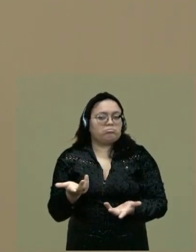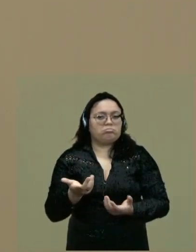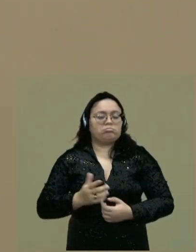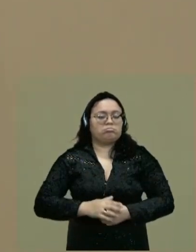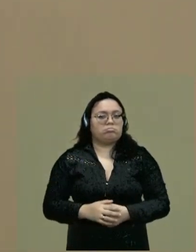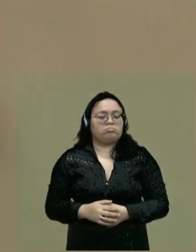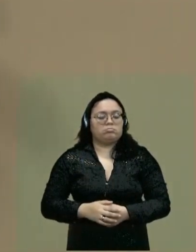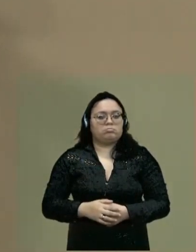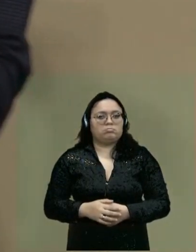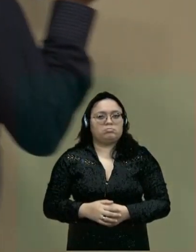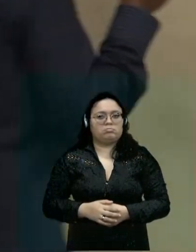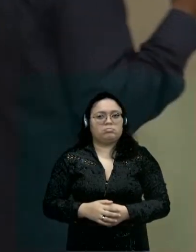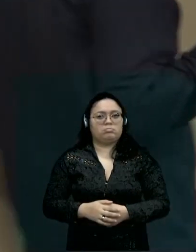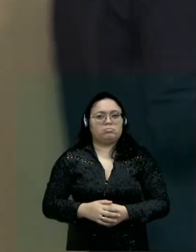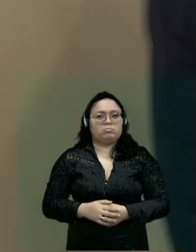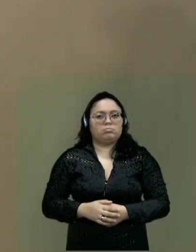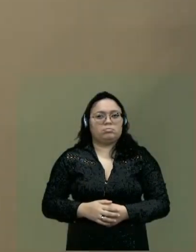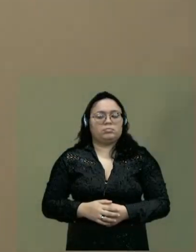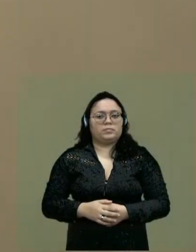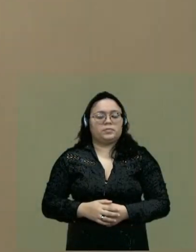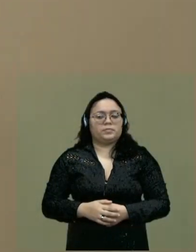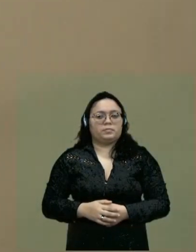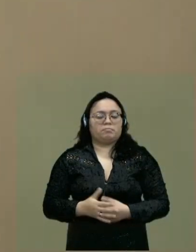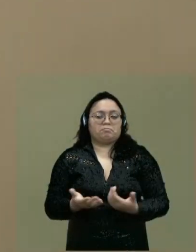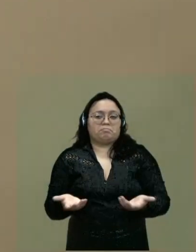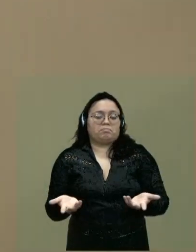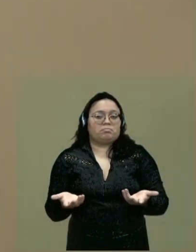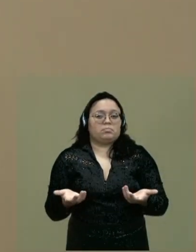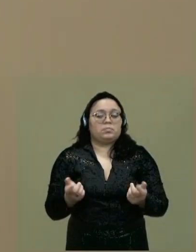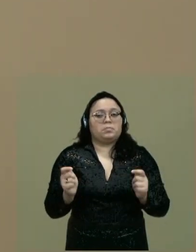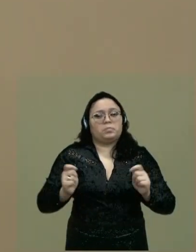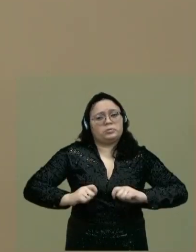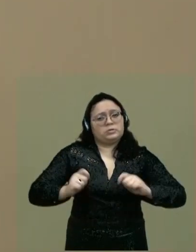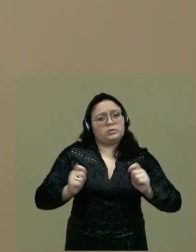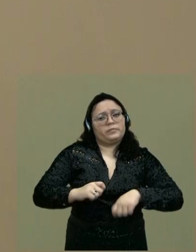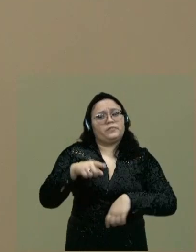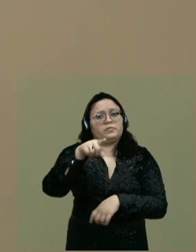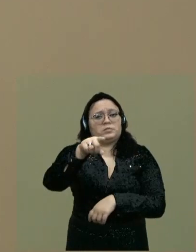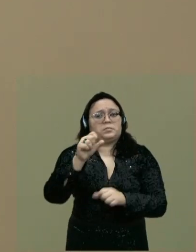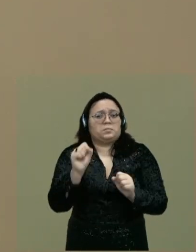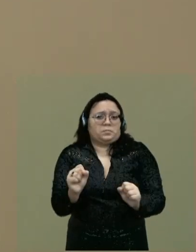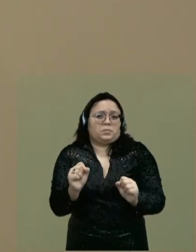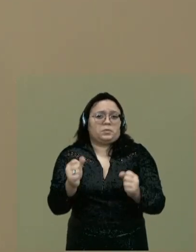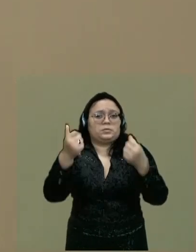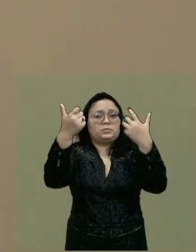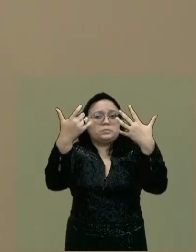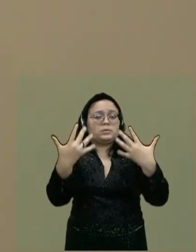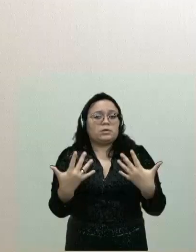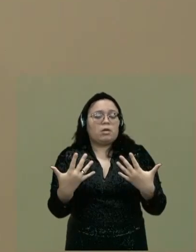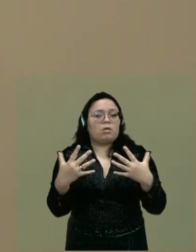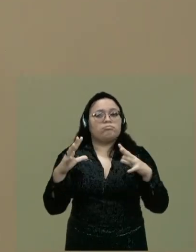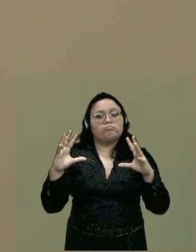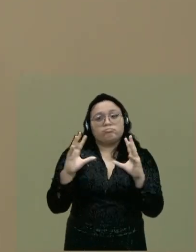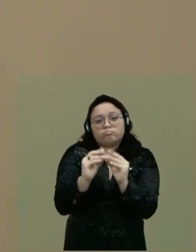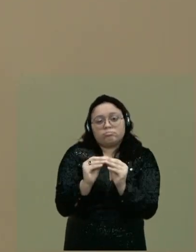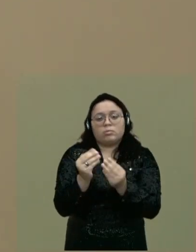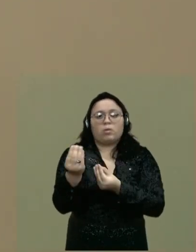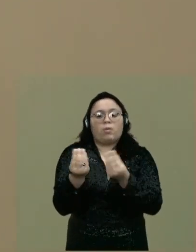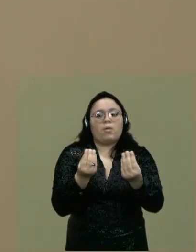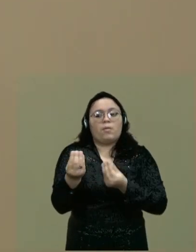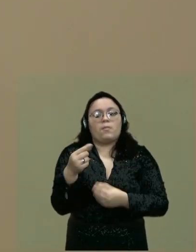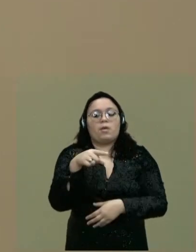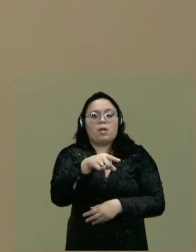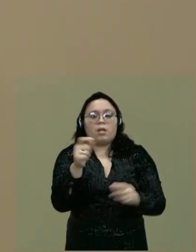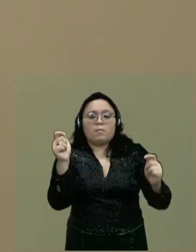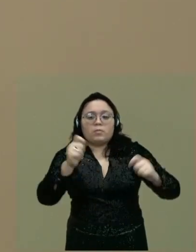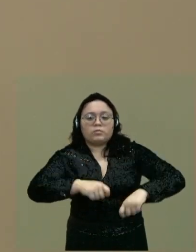talk about it, but maybe you can also say some words related to potential cooperation with Brazil and other